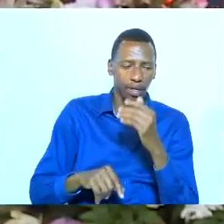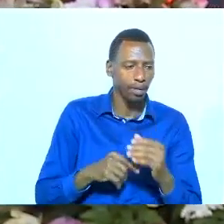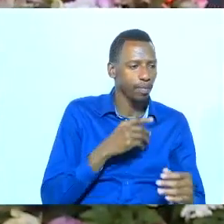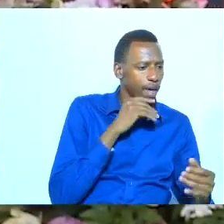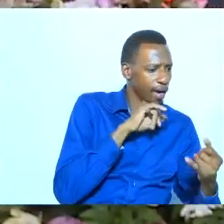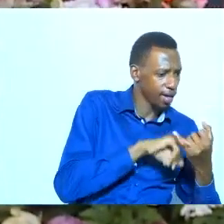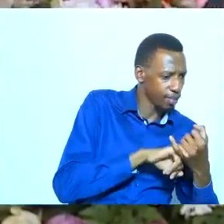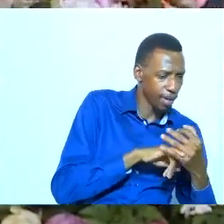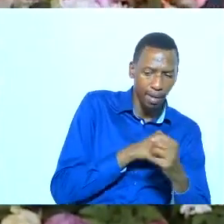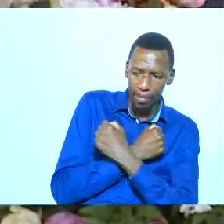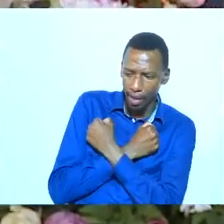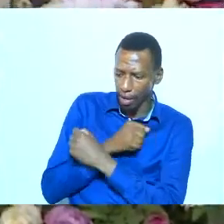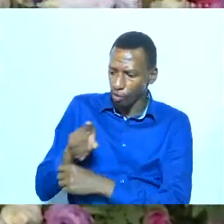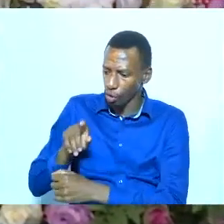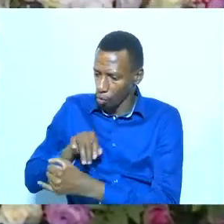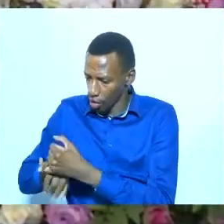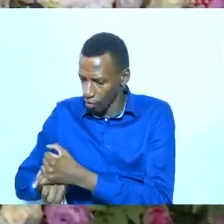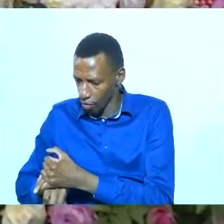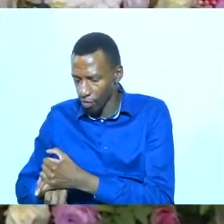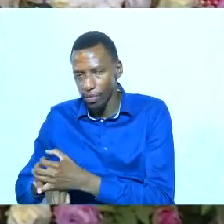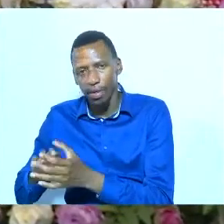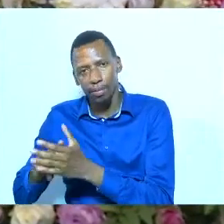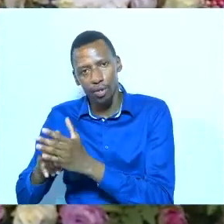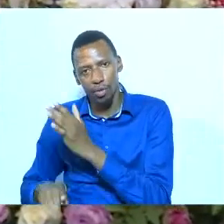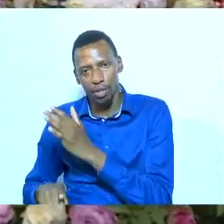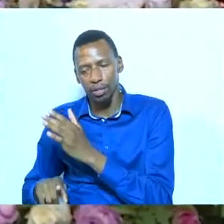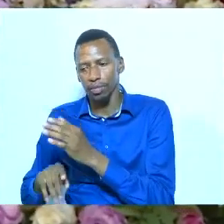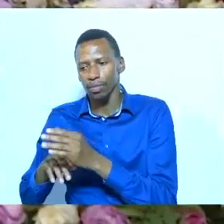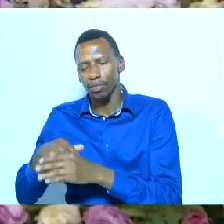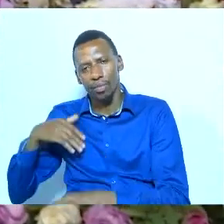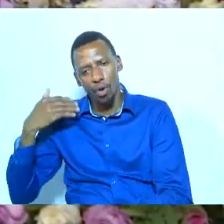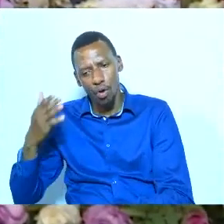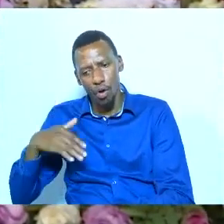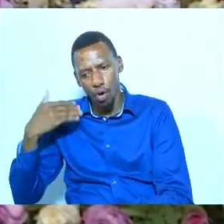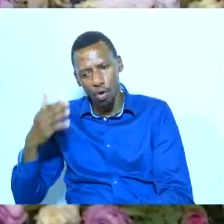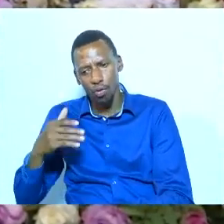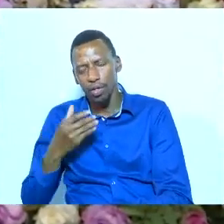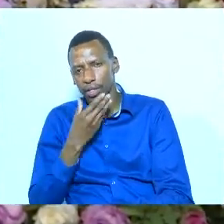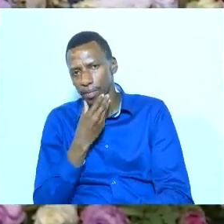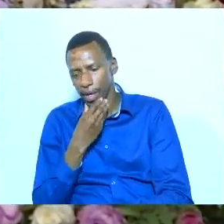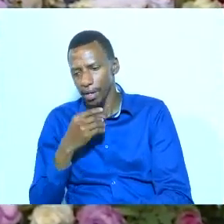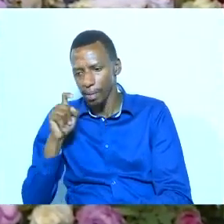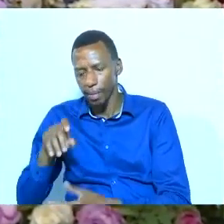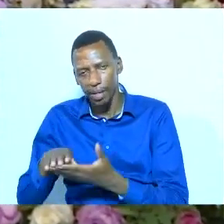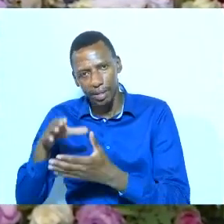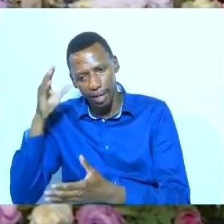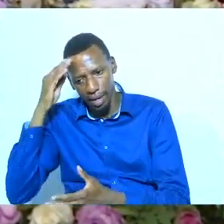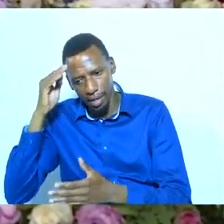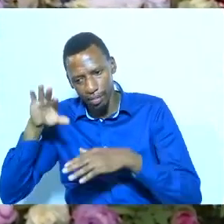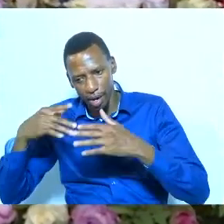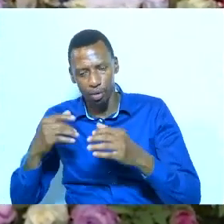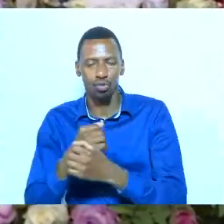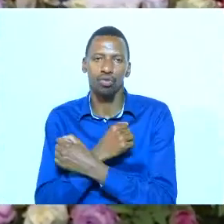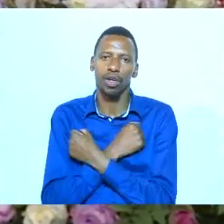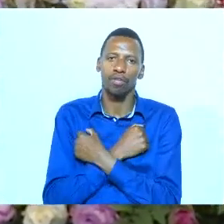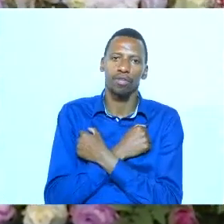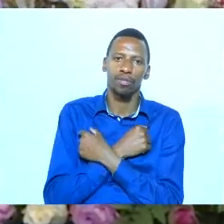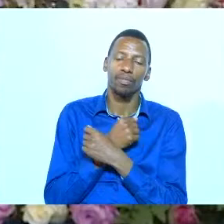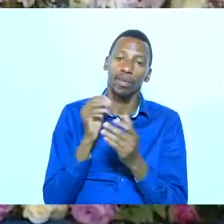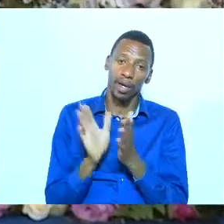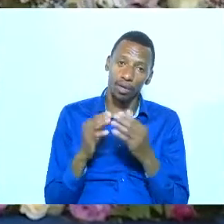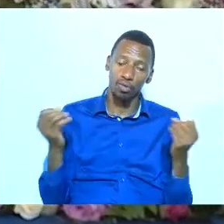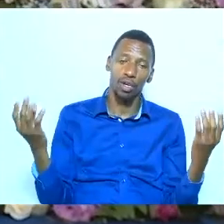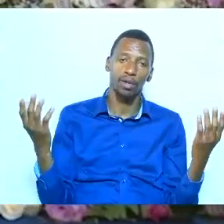husband, love your wives, is because always men must learn how to love.